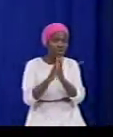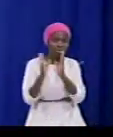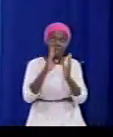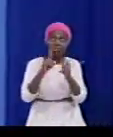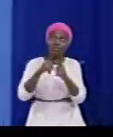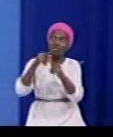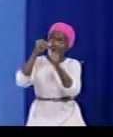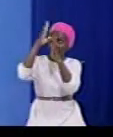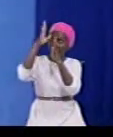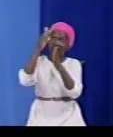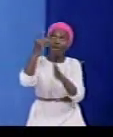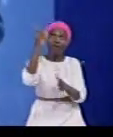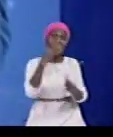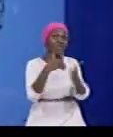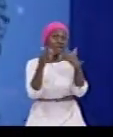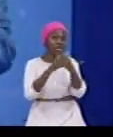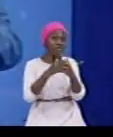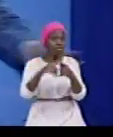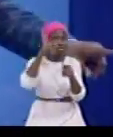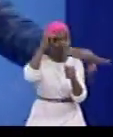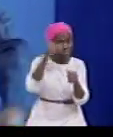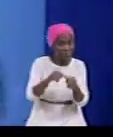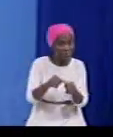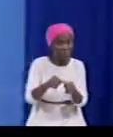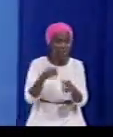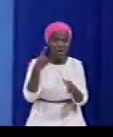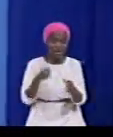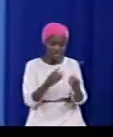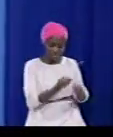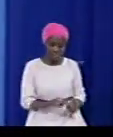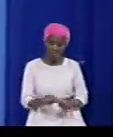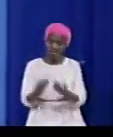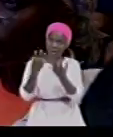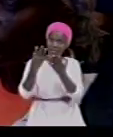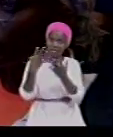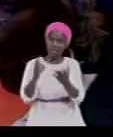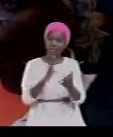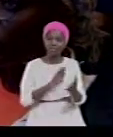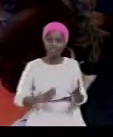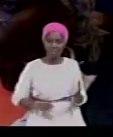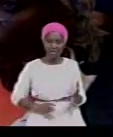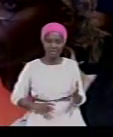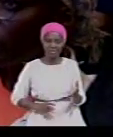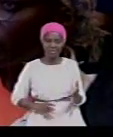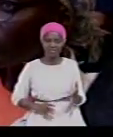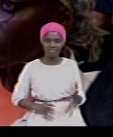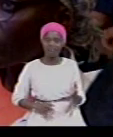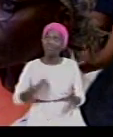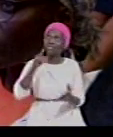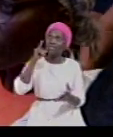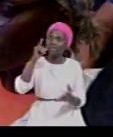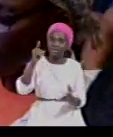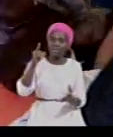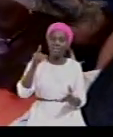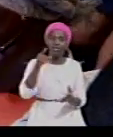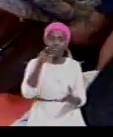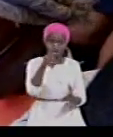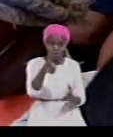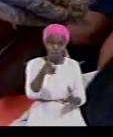the Almighty, to remember the sacrifice of Christ, your will be